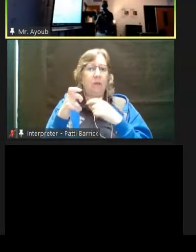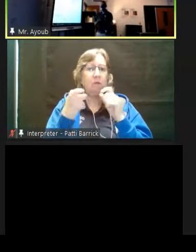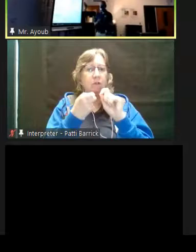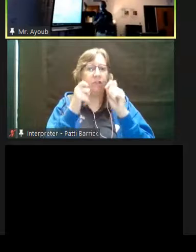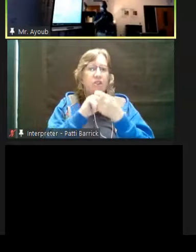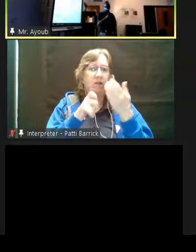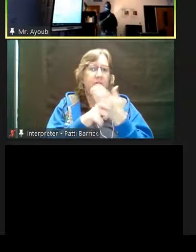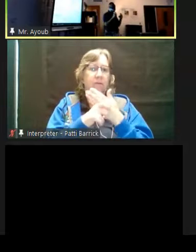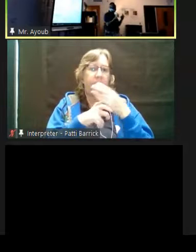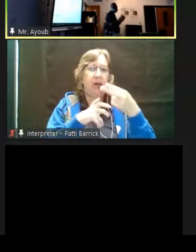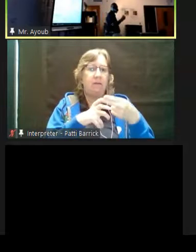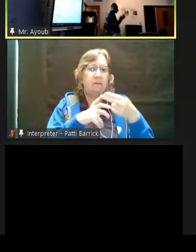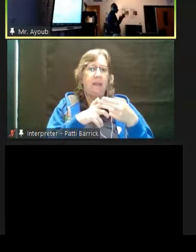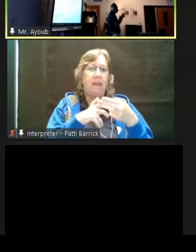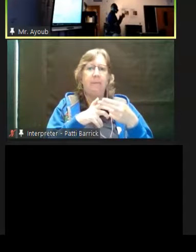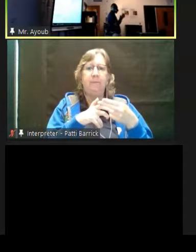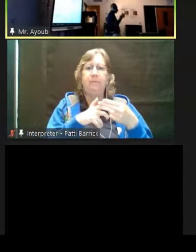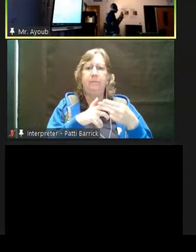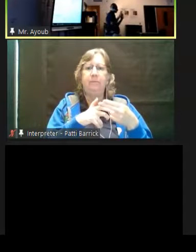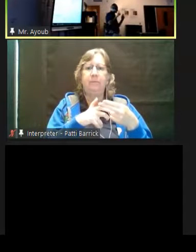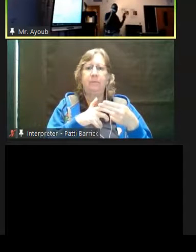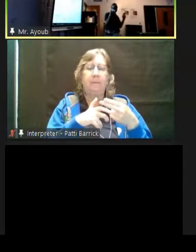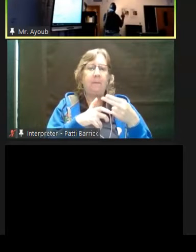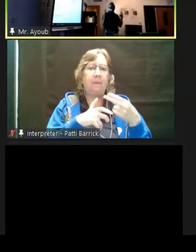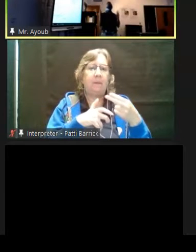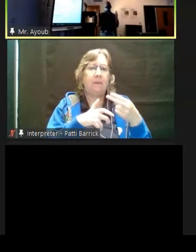The first main page of all